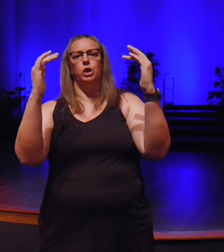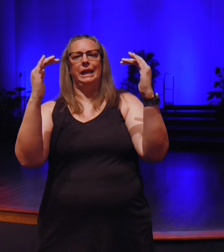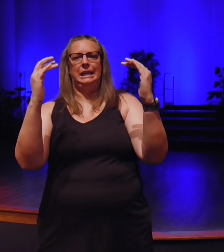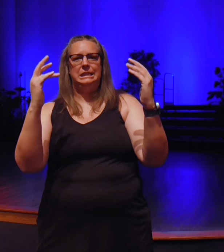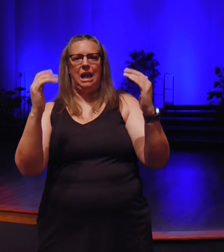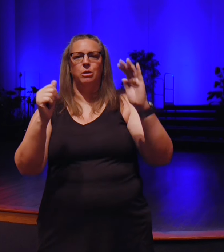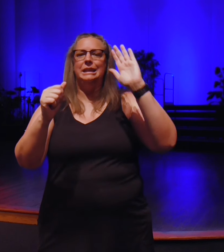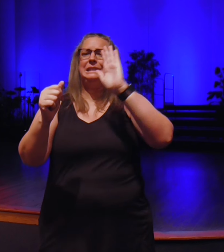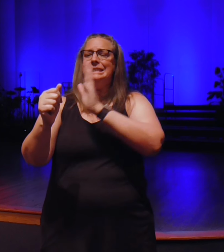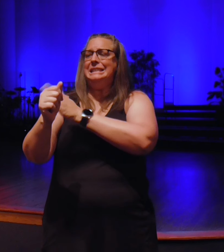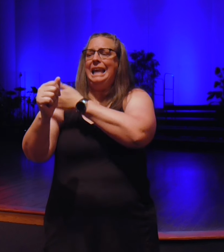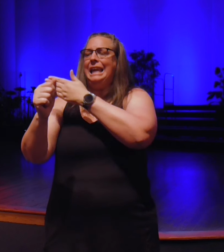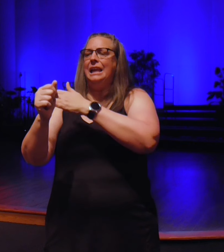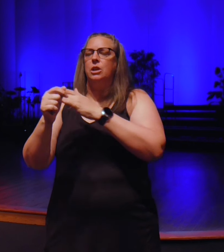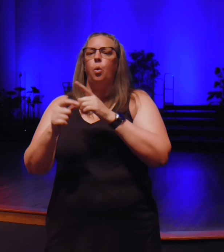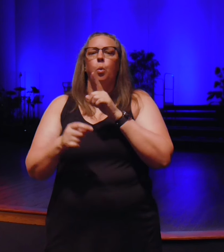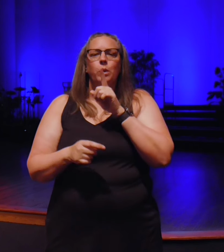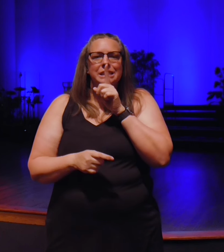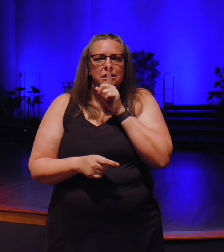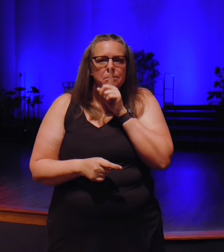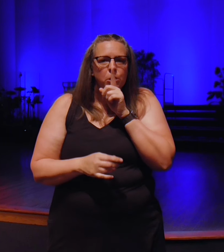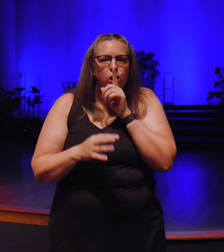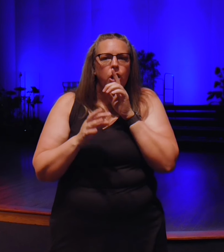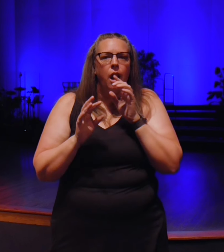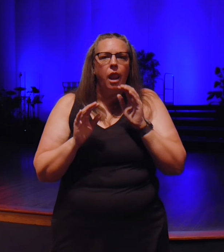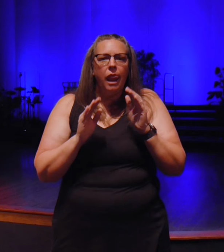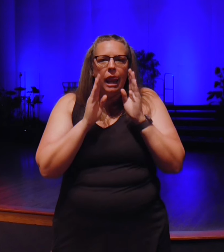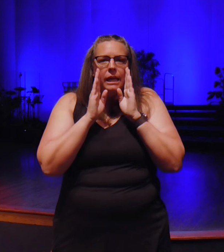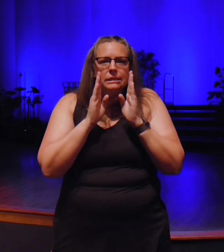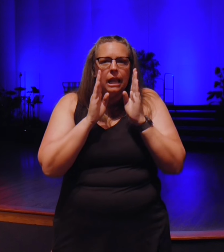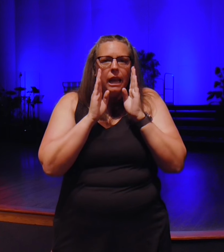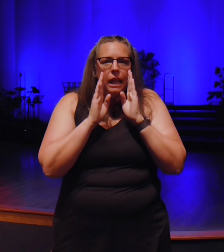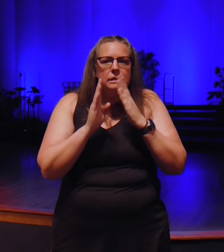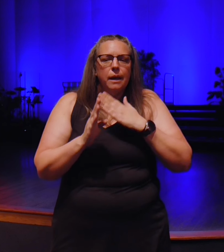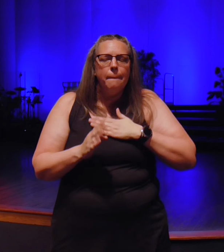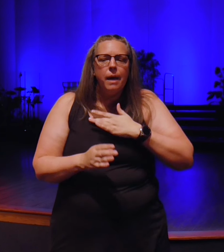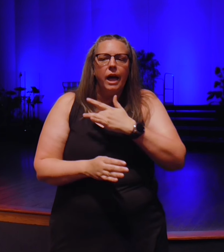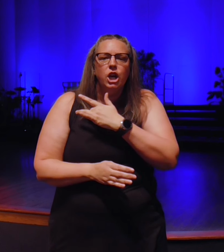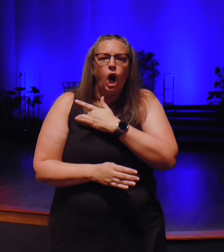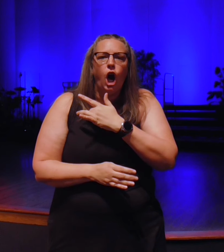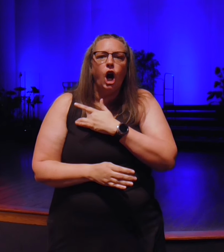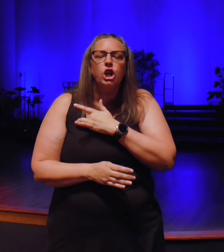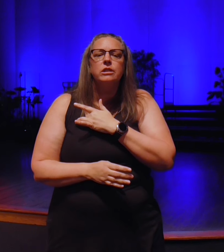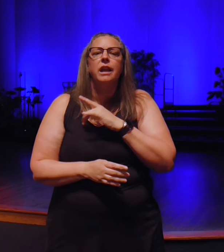whisper. Listen, listen, listen to my heart song. And then to a